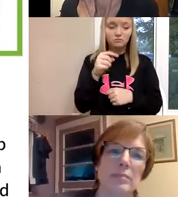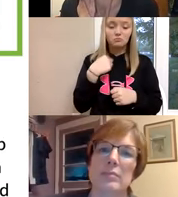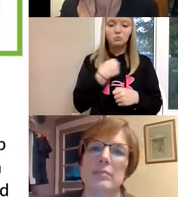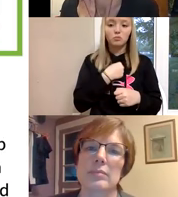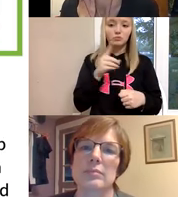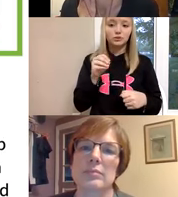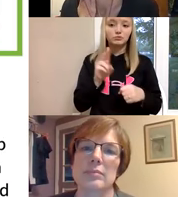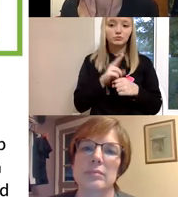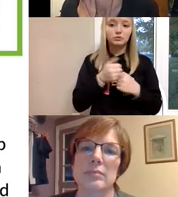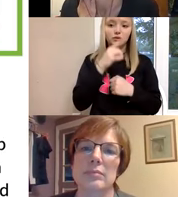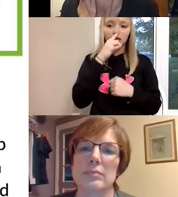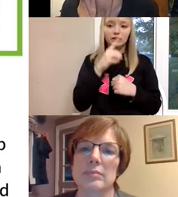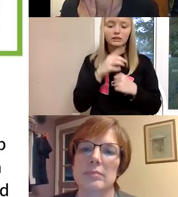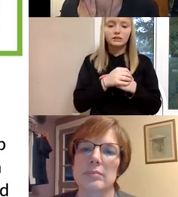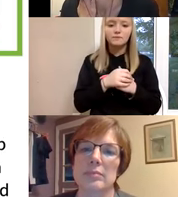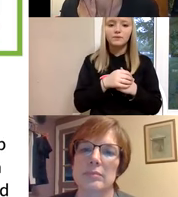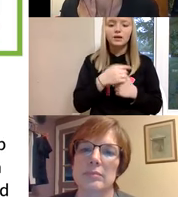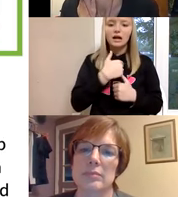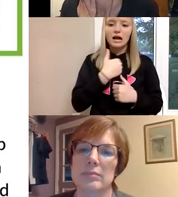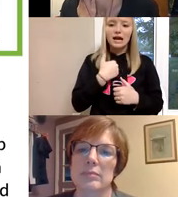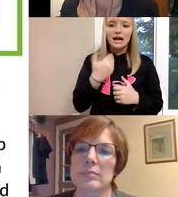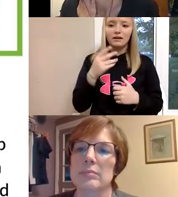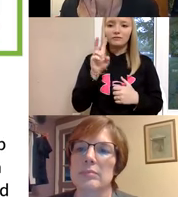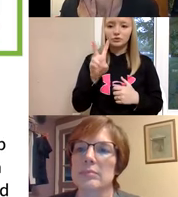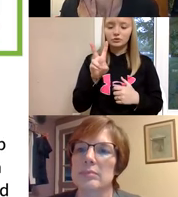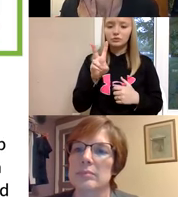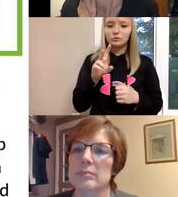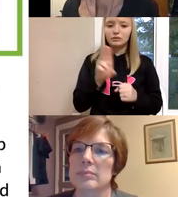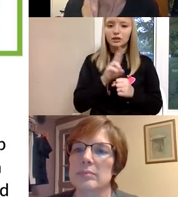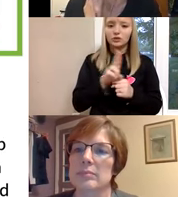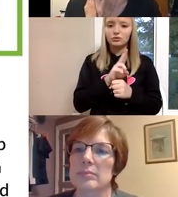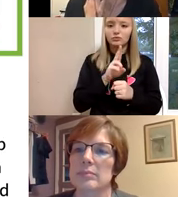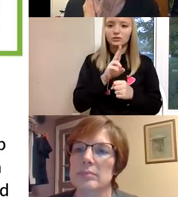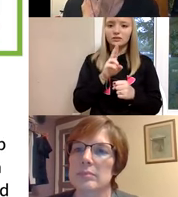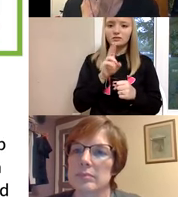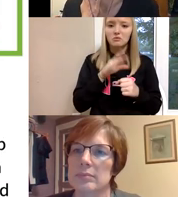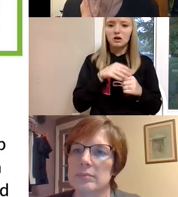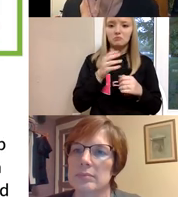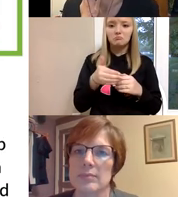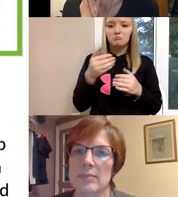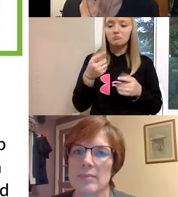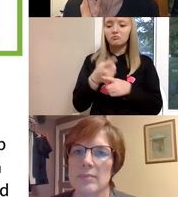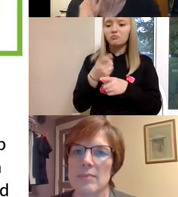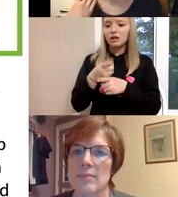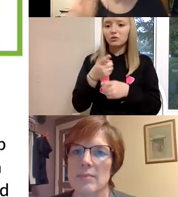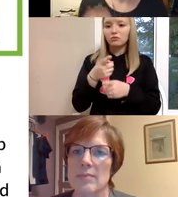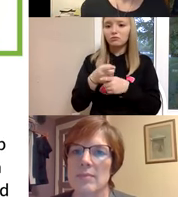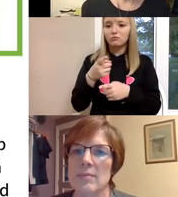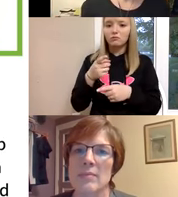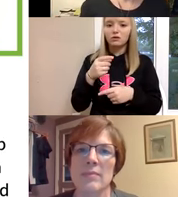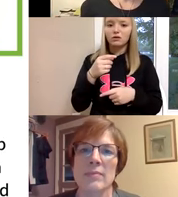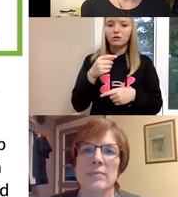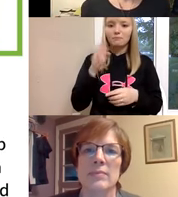I have two that use it on a semi-regular basis. Gregory definitely uses it more